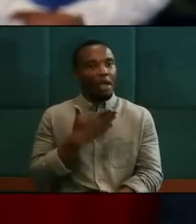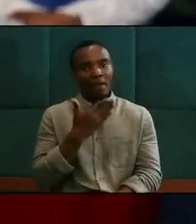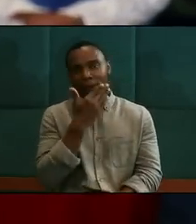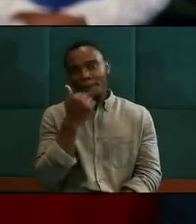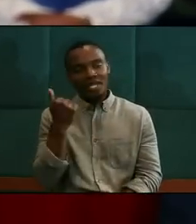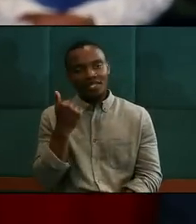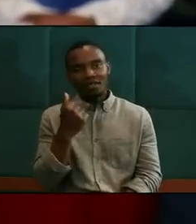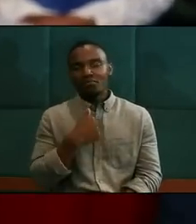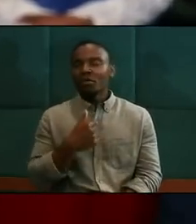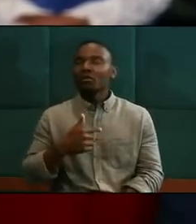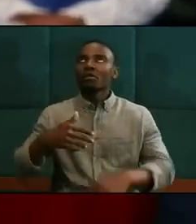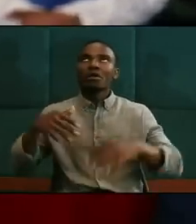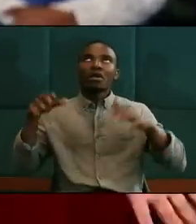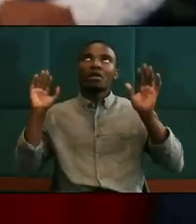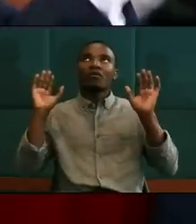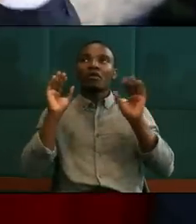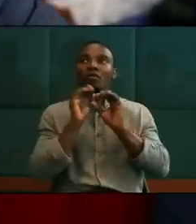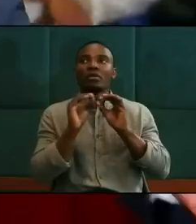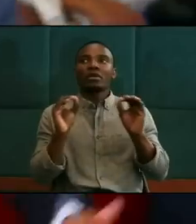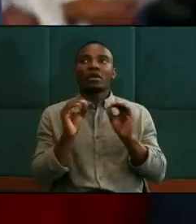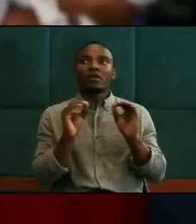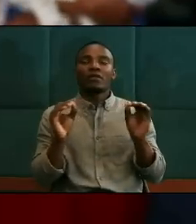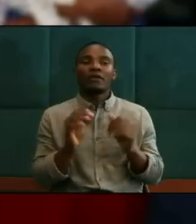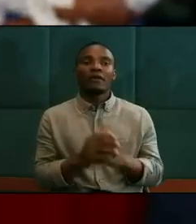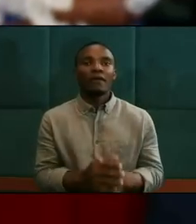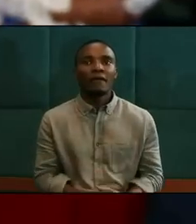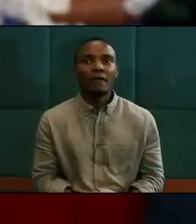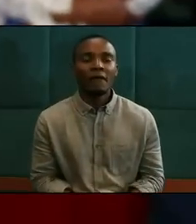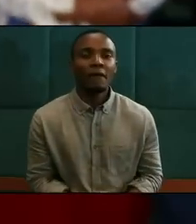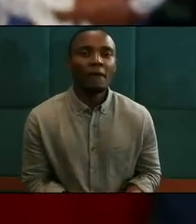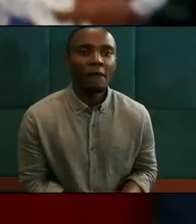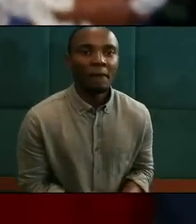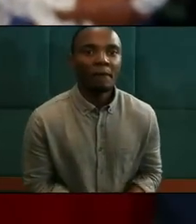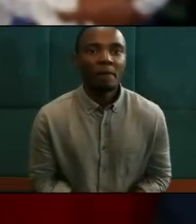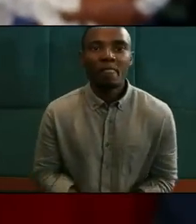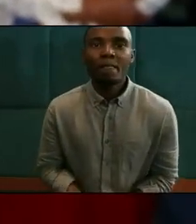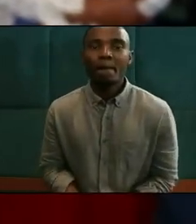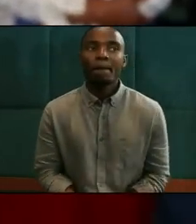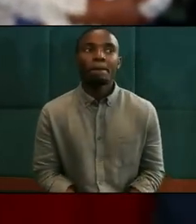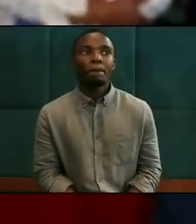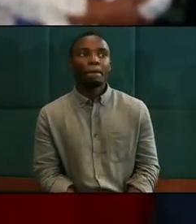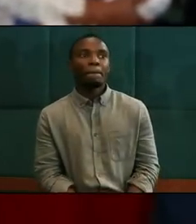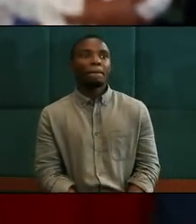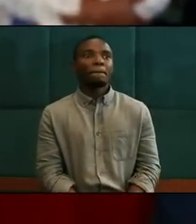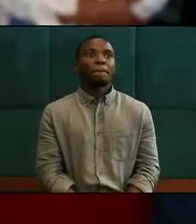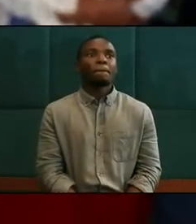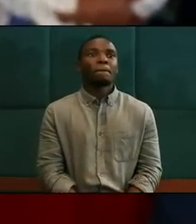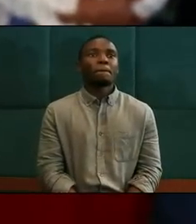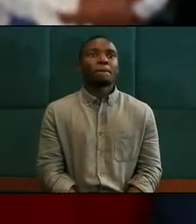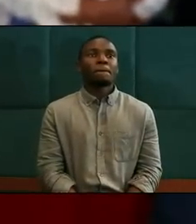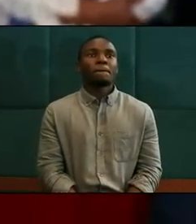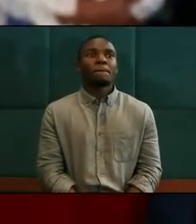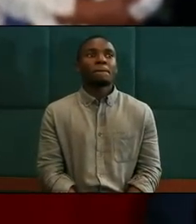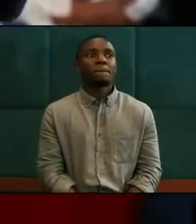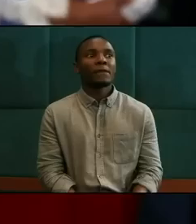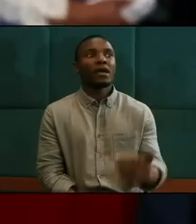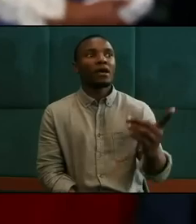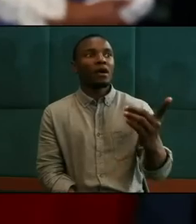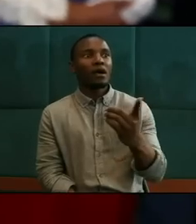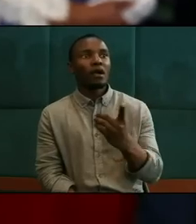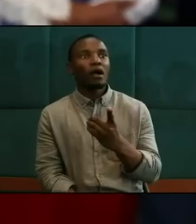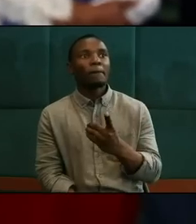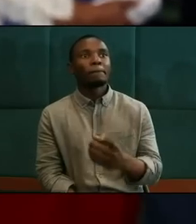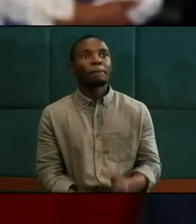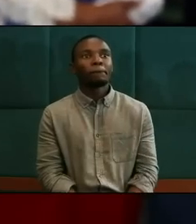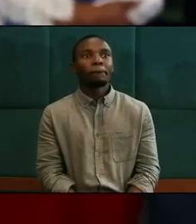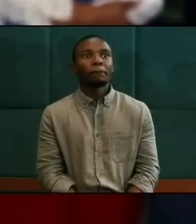up. God, I may let you down every now and then, but I'm not giving up. Come. Come. If that describes you,